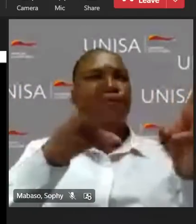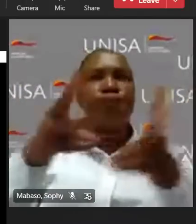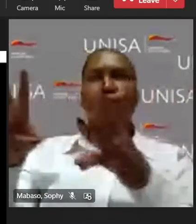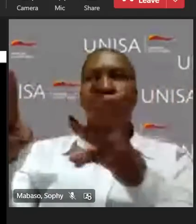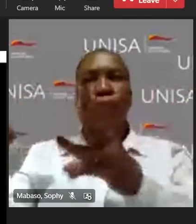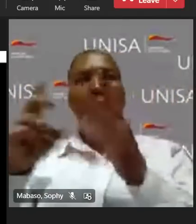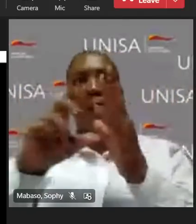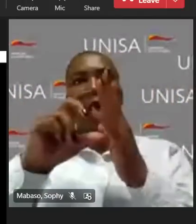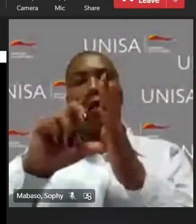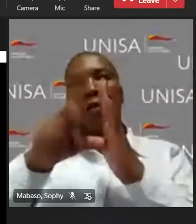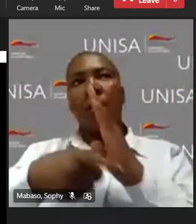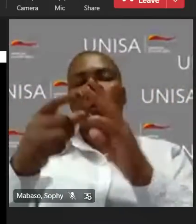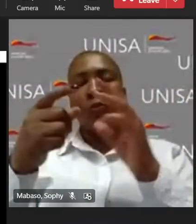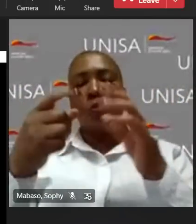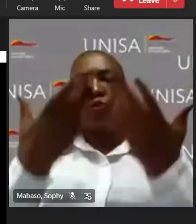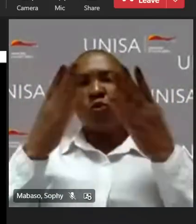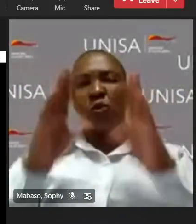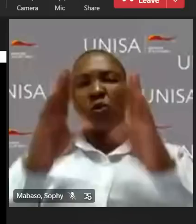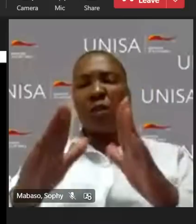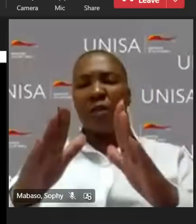students, your